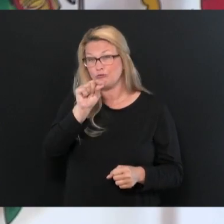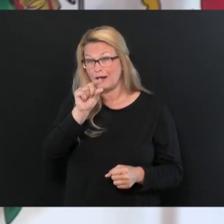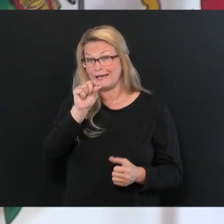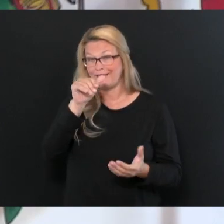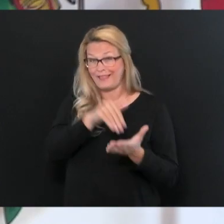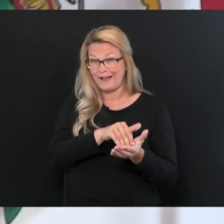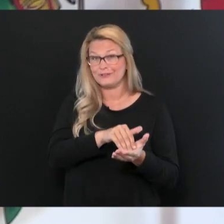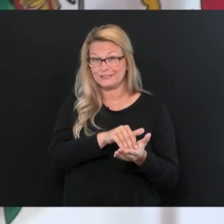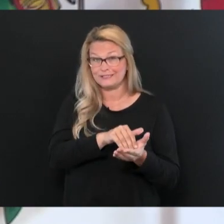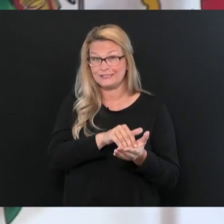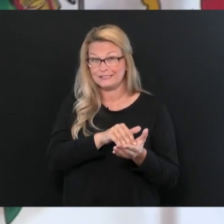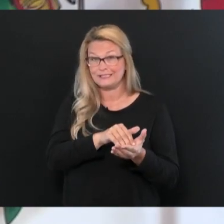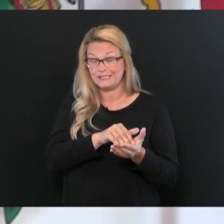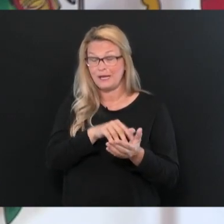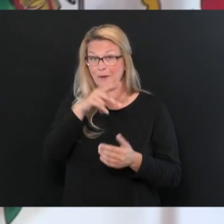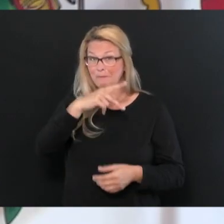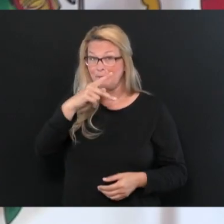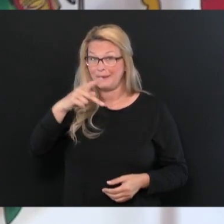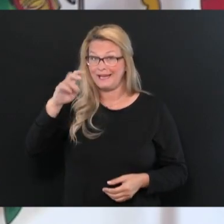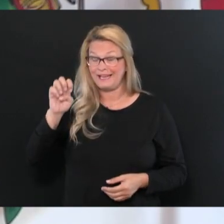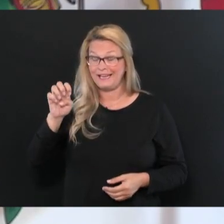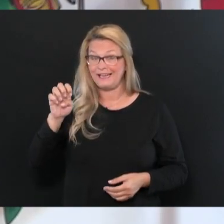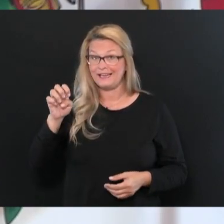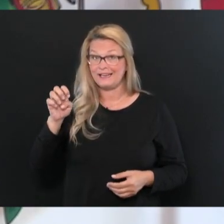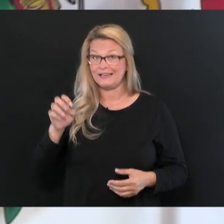220,000 plus pieces of PPE.